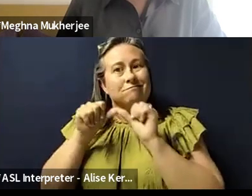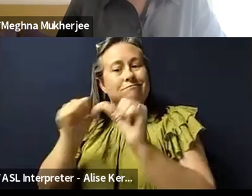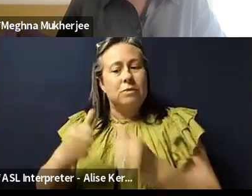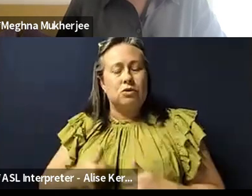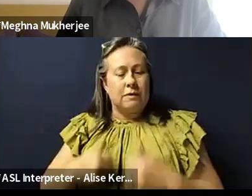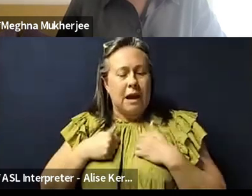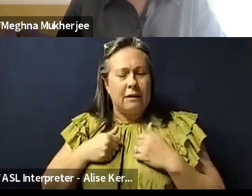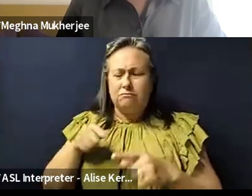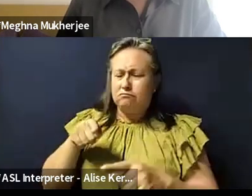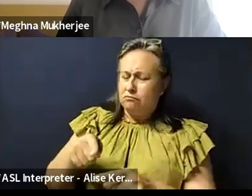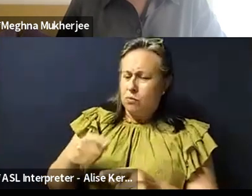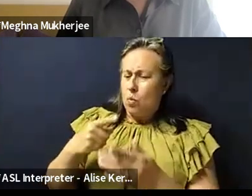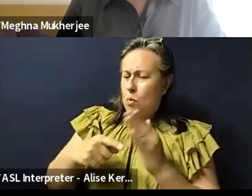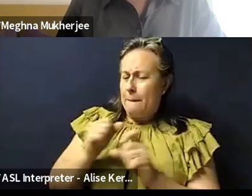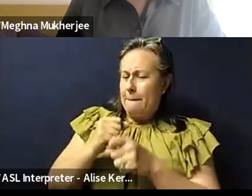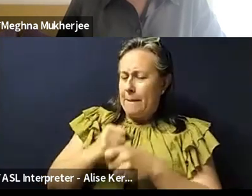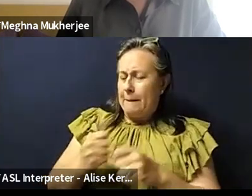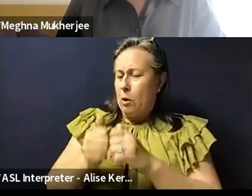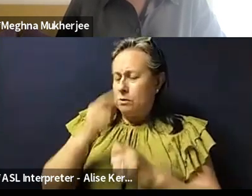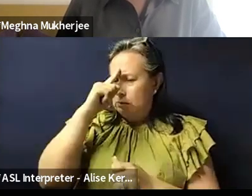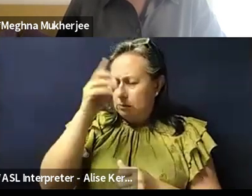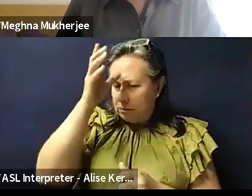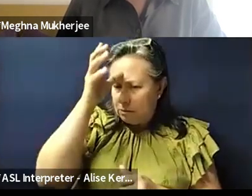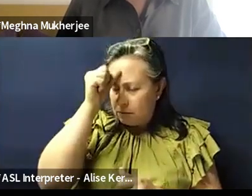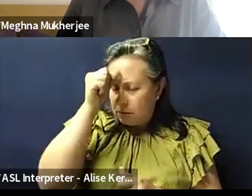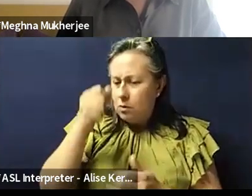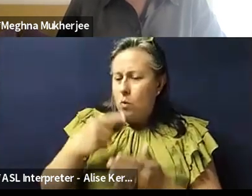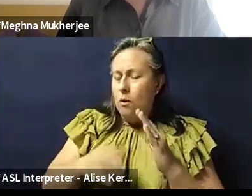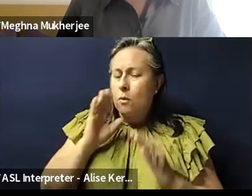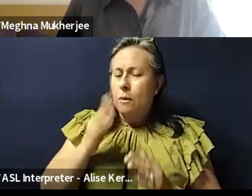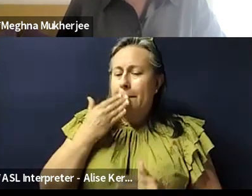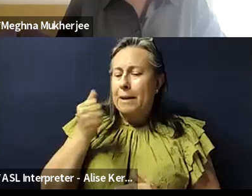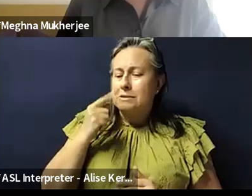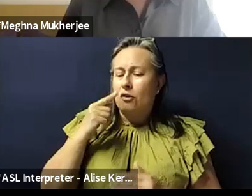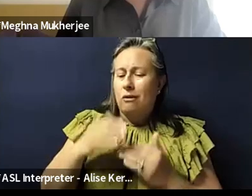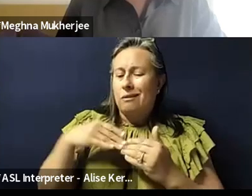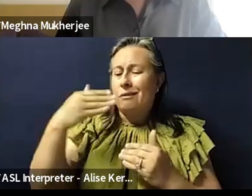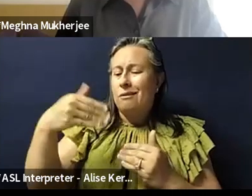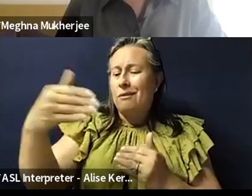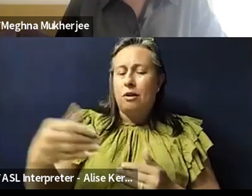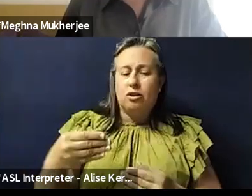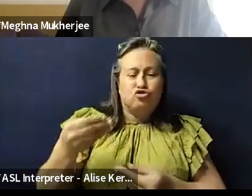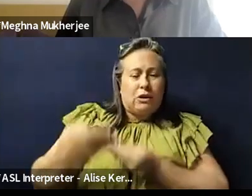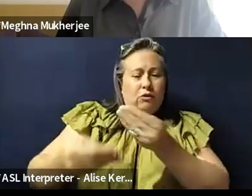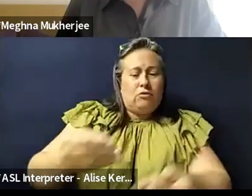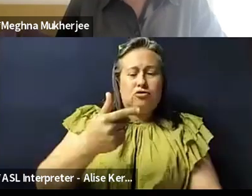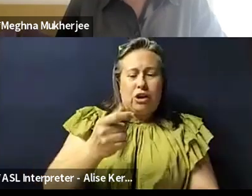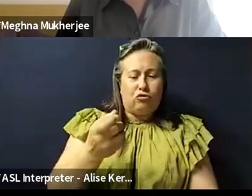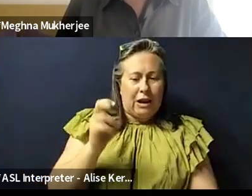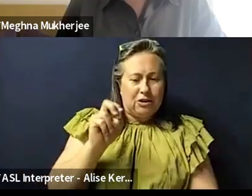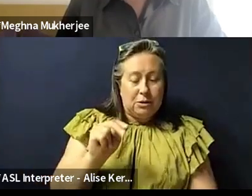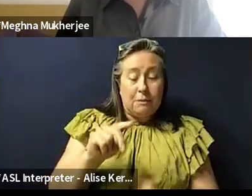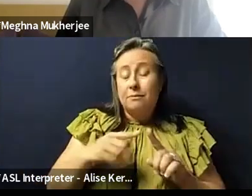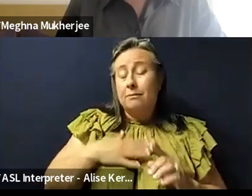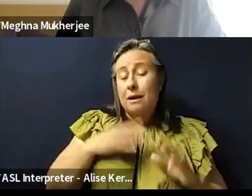figuring out what makes the most sense, what is necessary, and what would be best for later generations. But my hope in my next